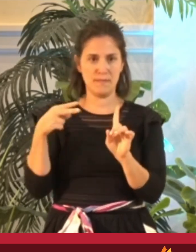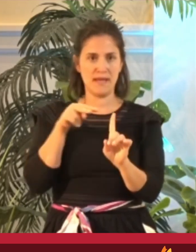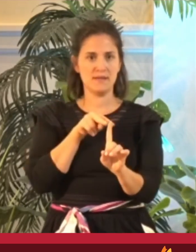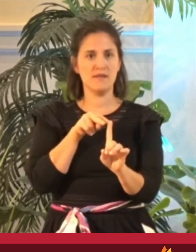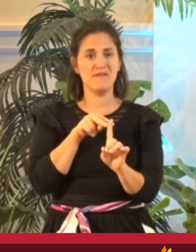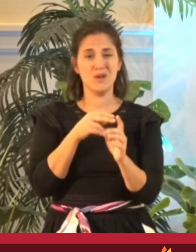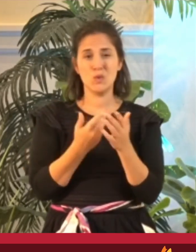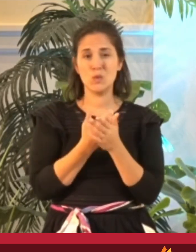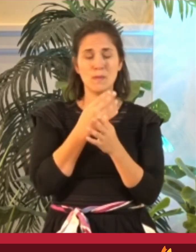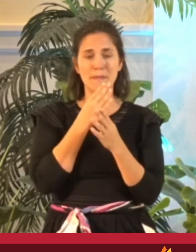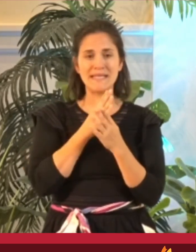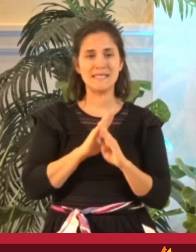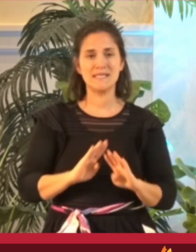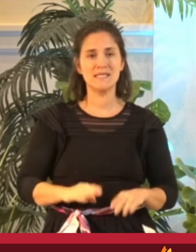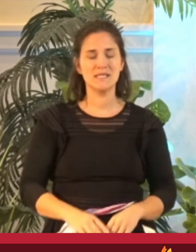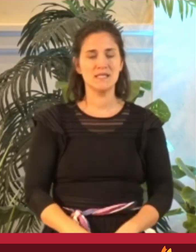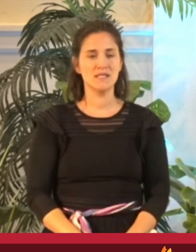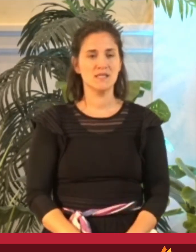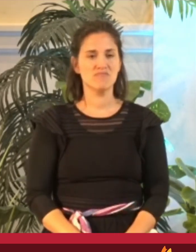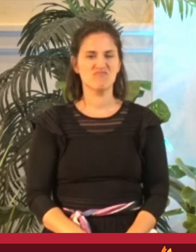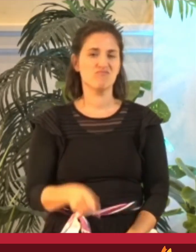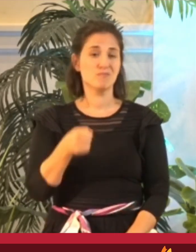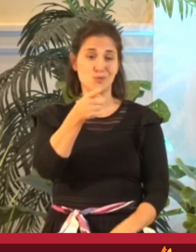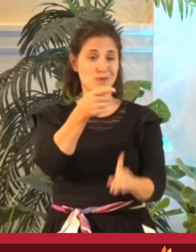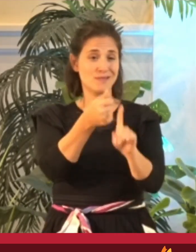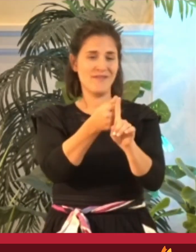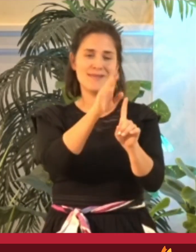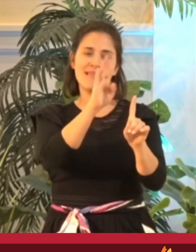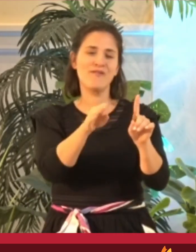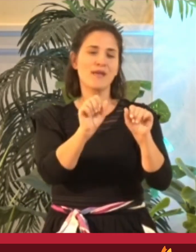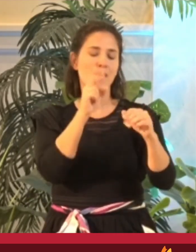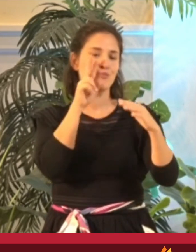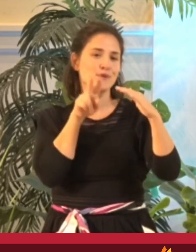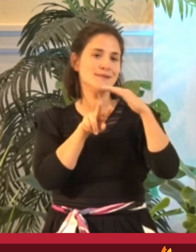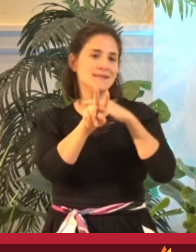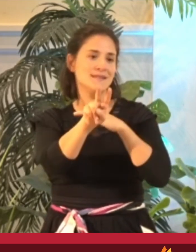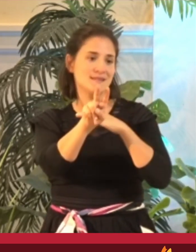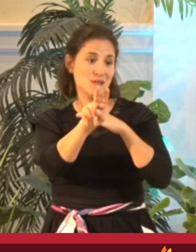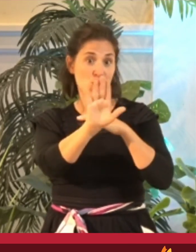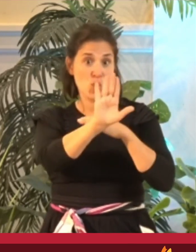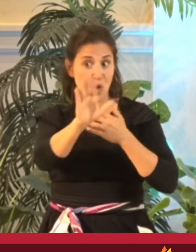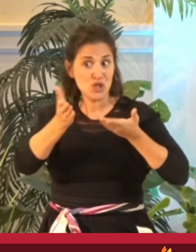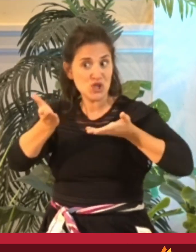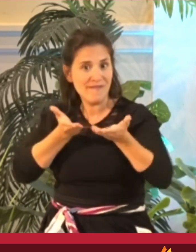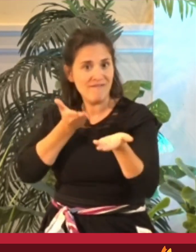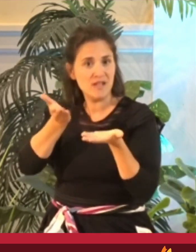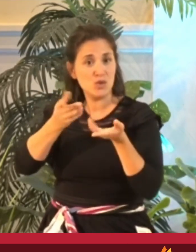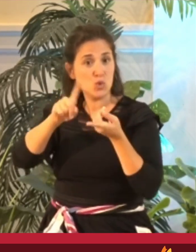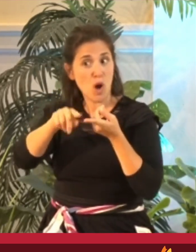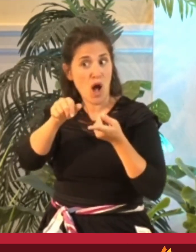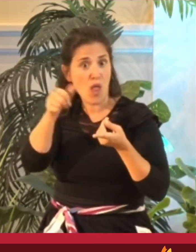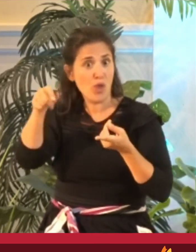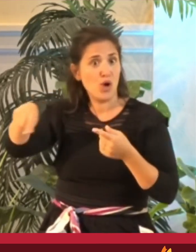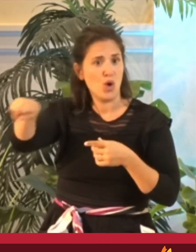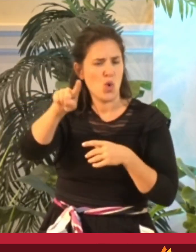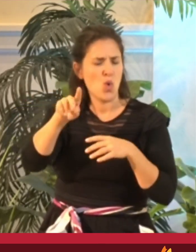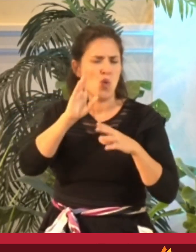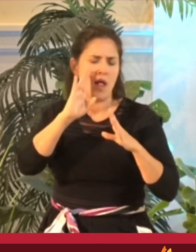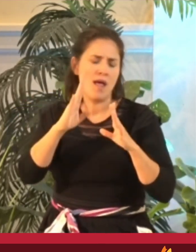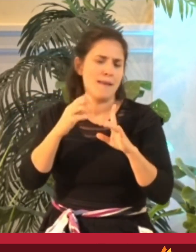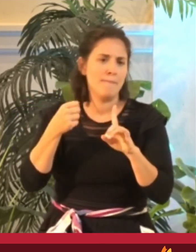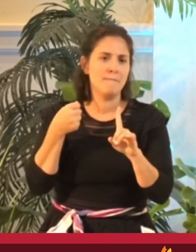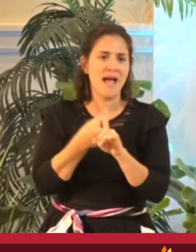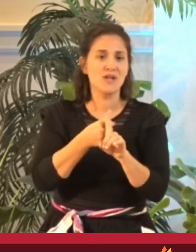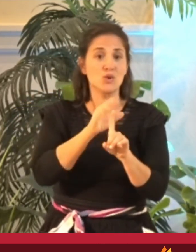We can never predict how serving others may impact us. The unexpected